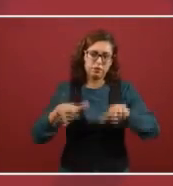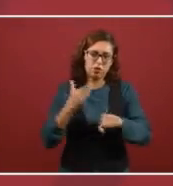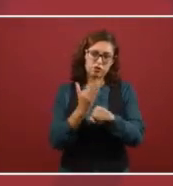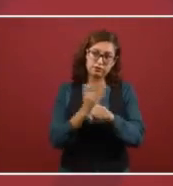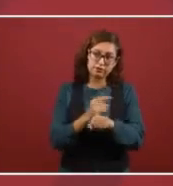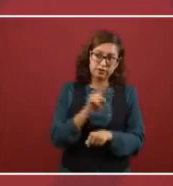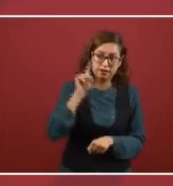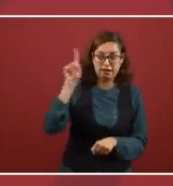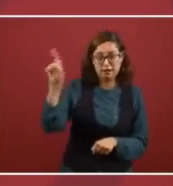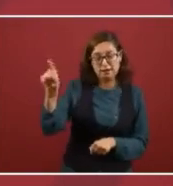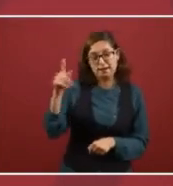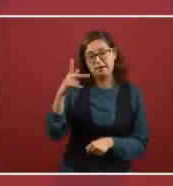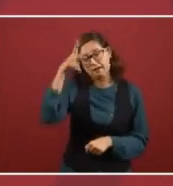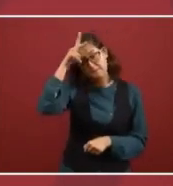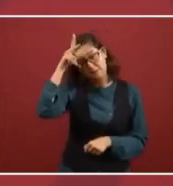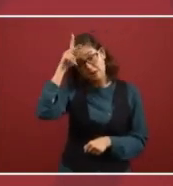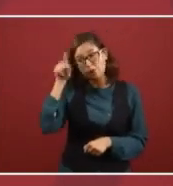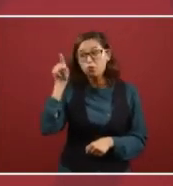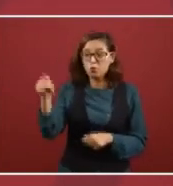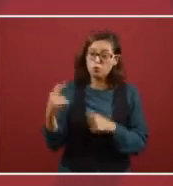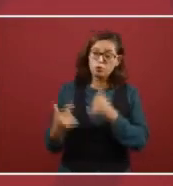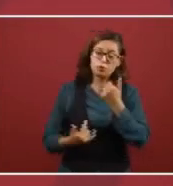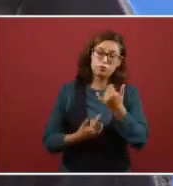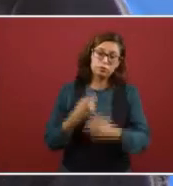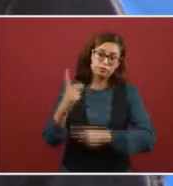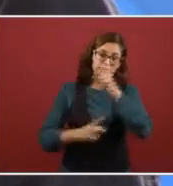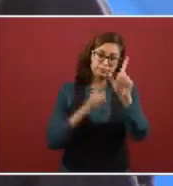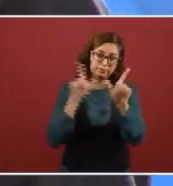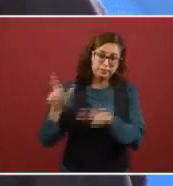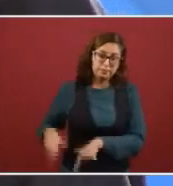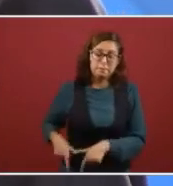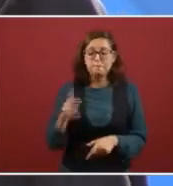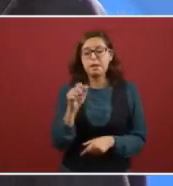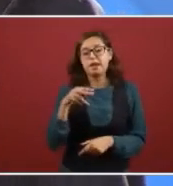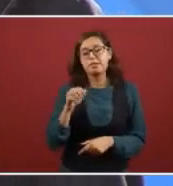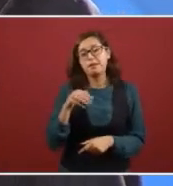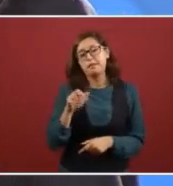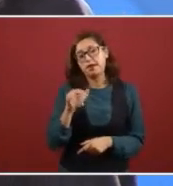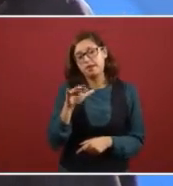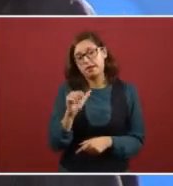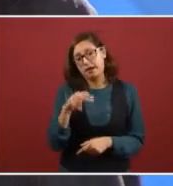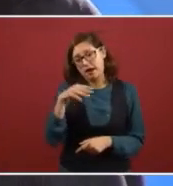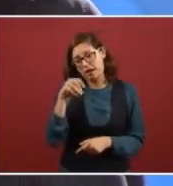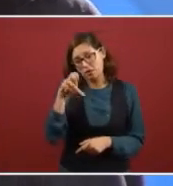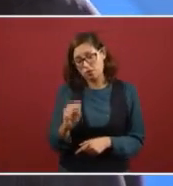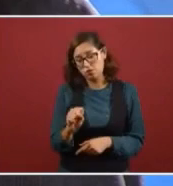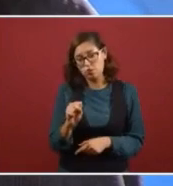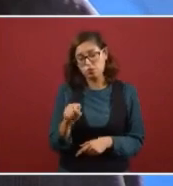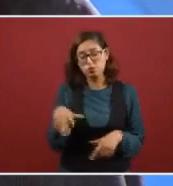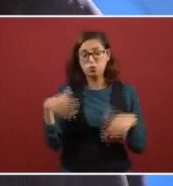in Peru in the Pan American Games. And they are doing